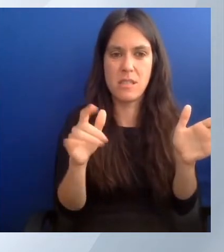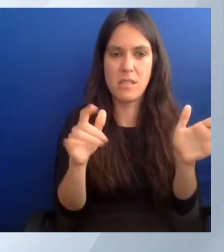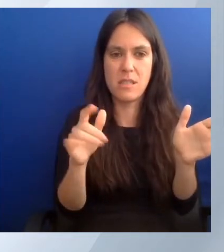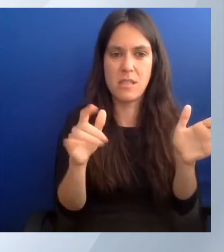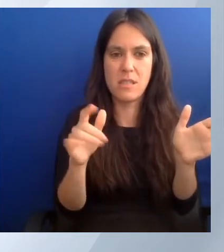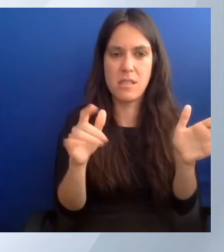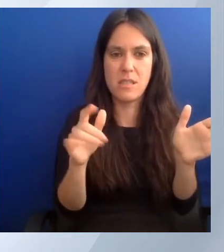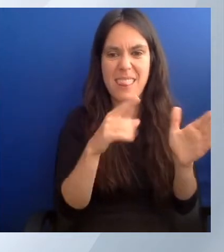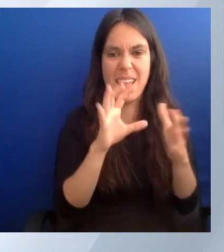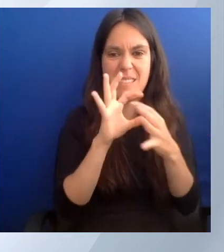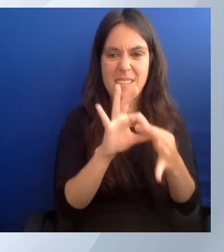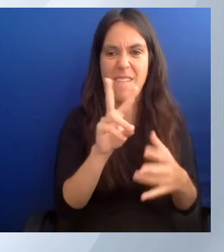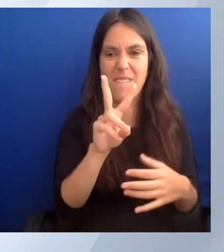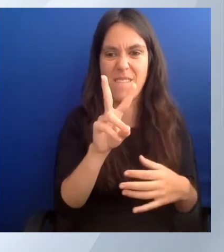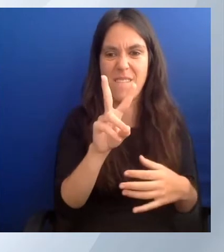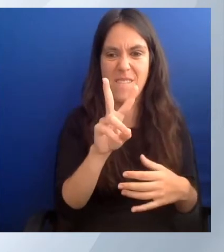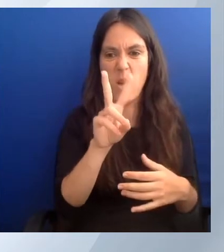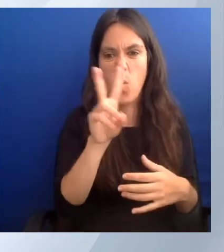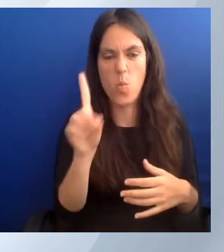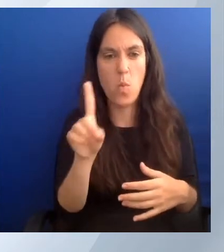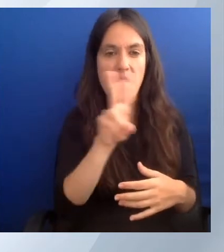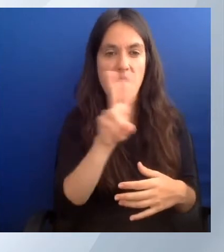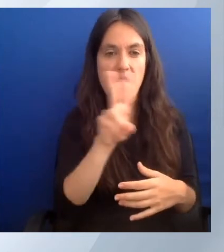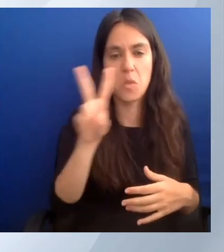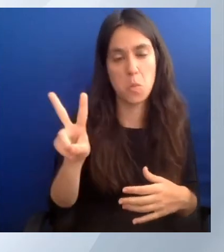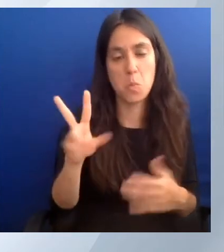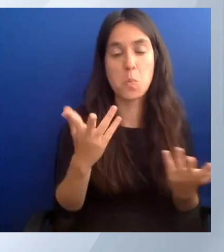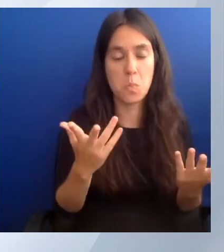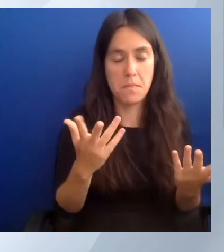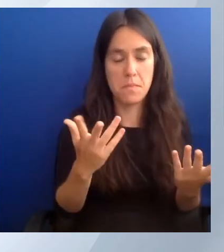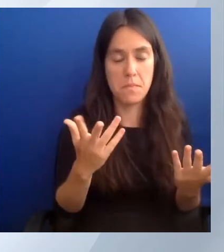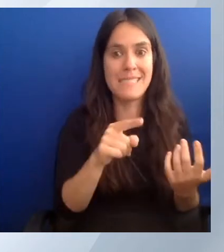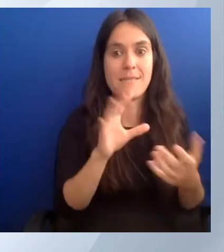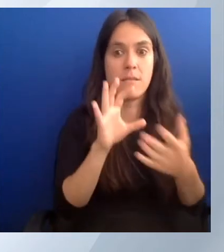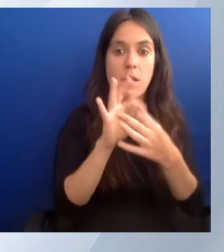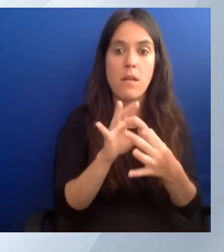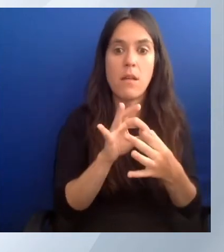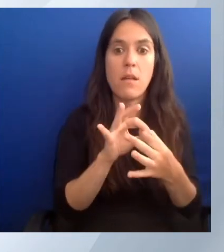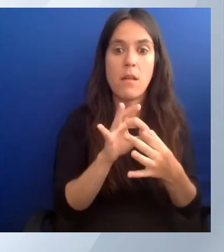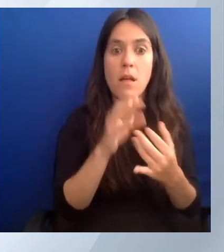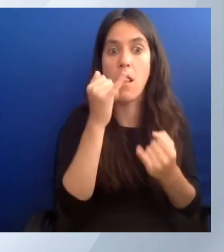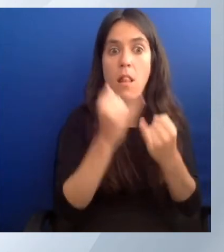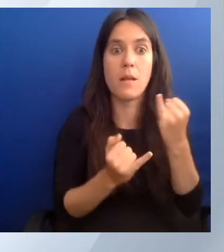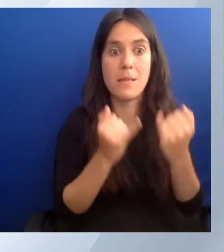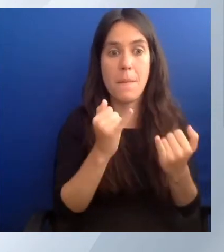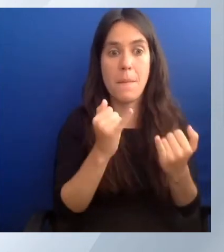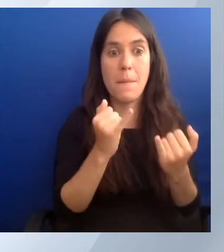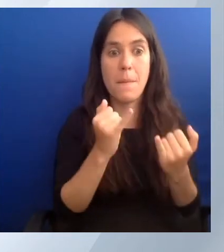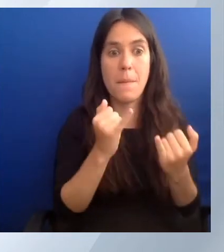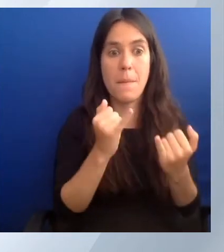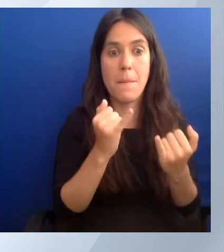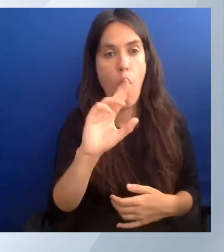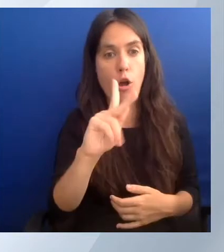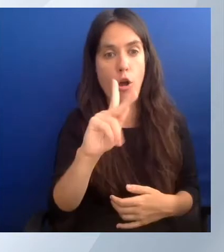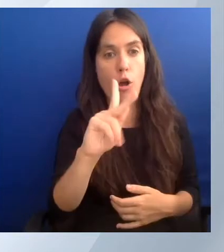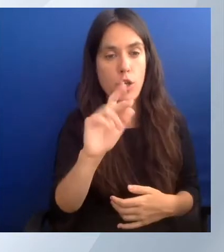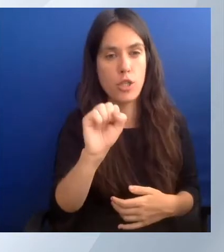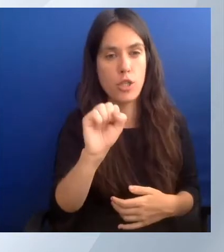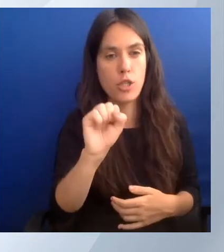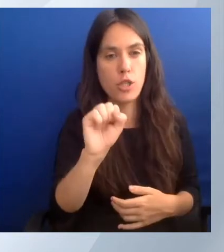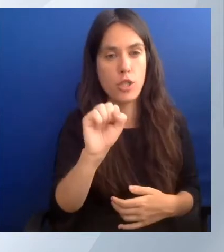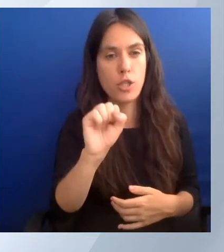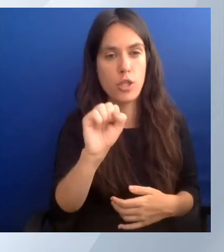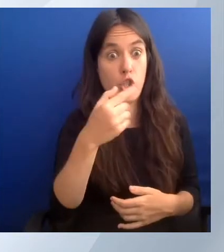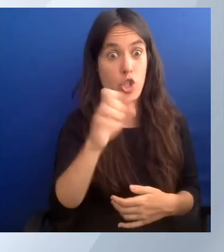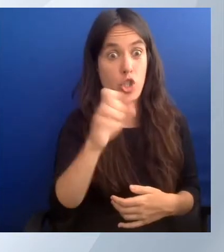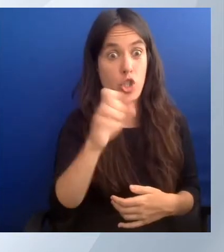if you're not using it already. And finally, if you are using blob storage and you want an account tuned for that blob storage with a couple